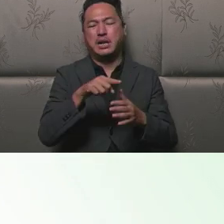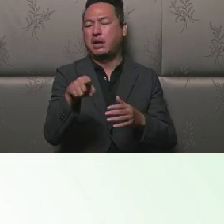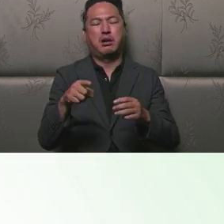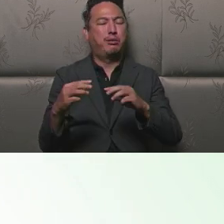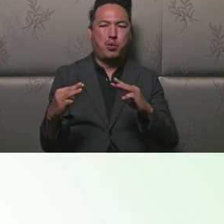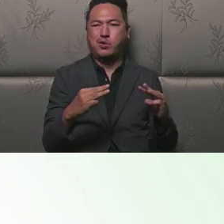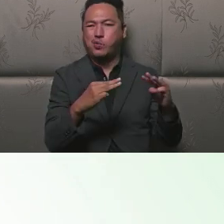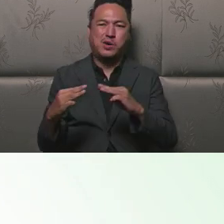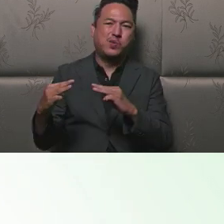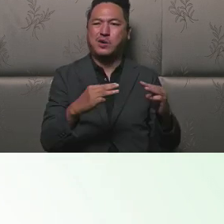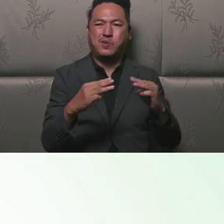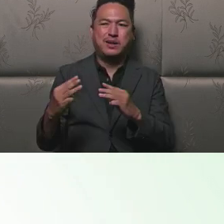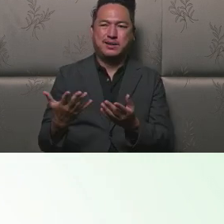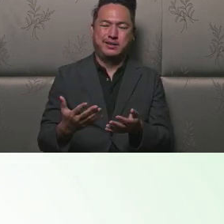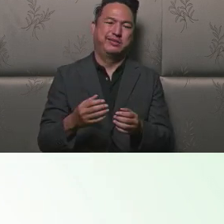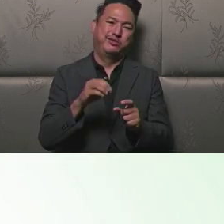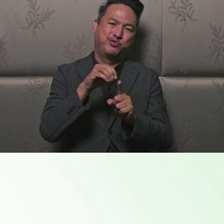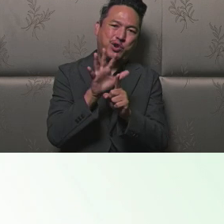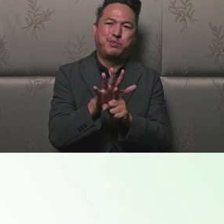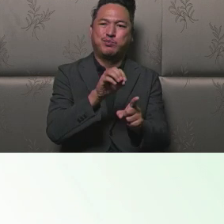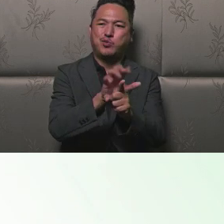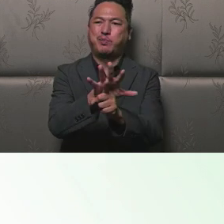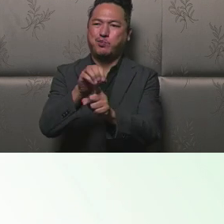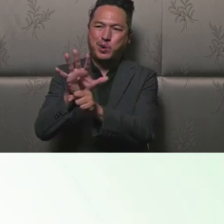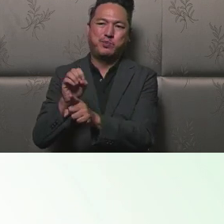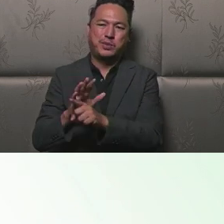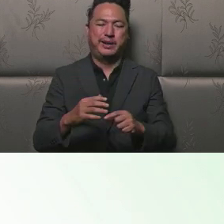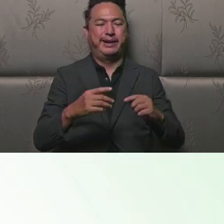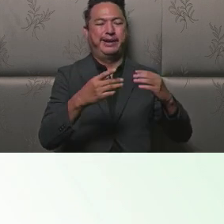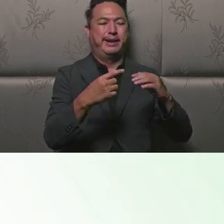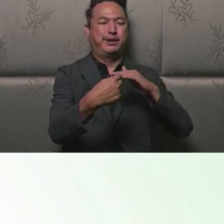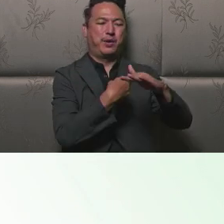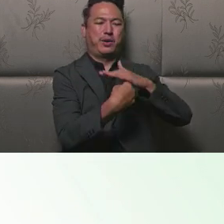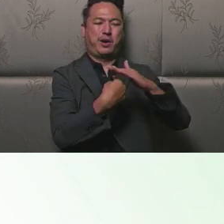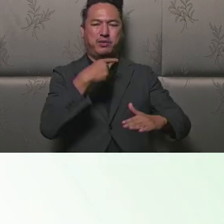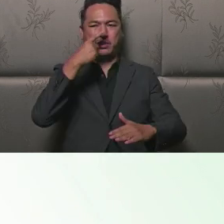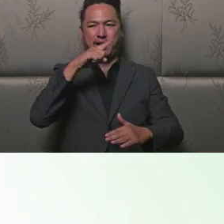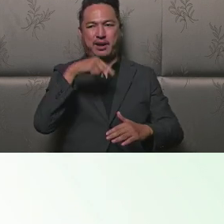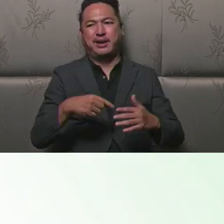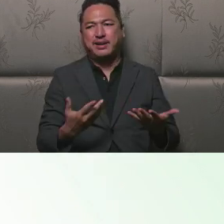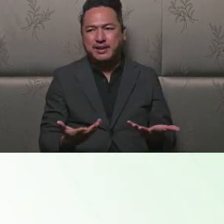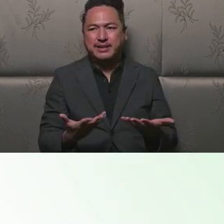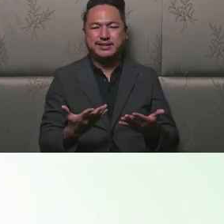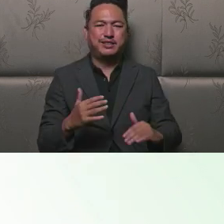to keep the country of origins curriculum in play. But that brings about